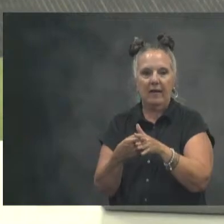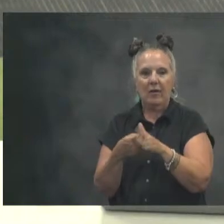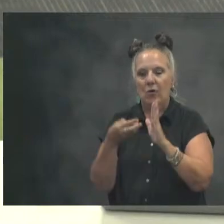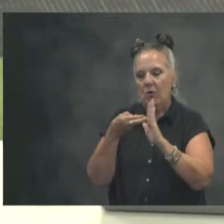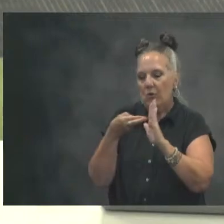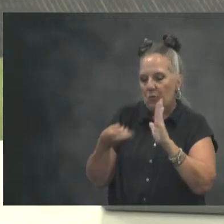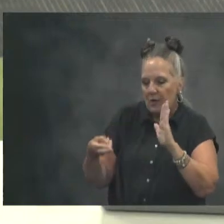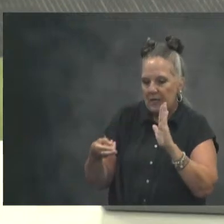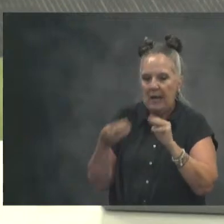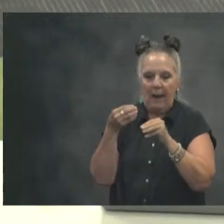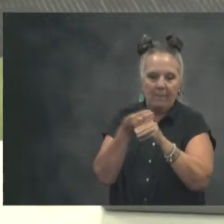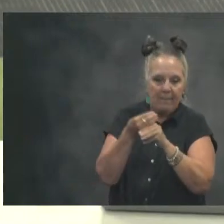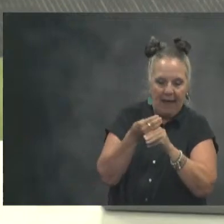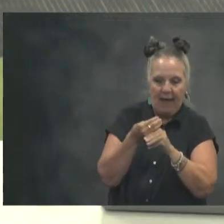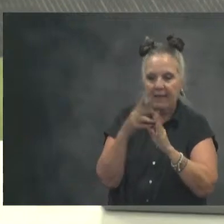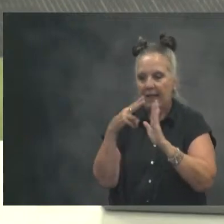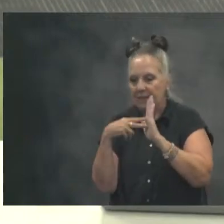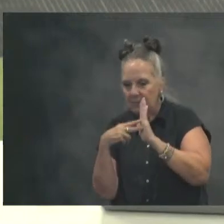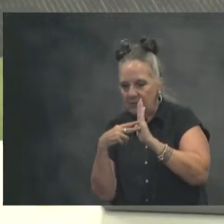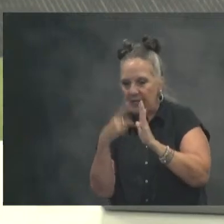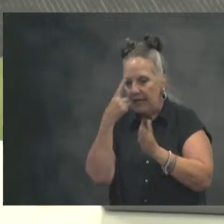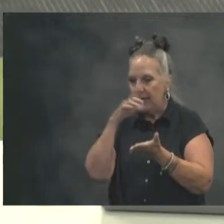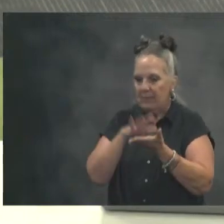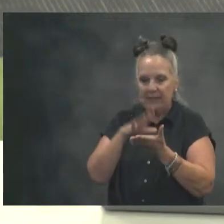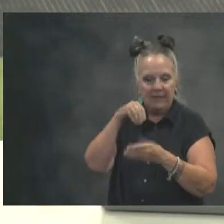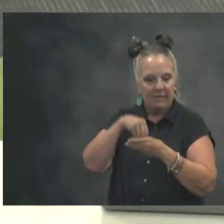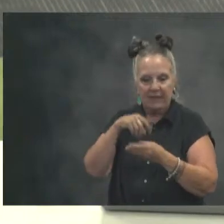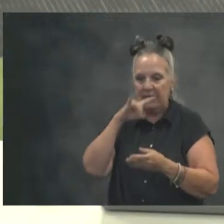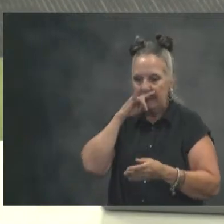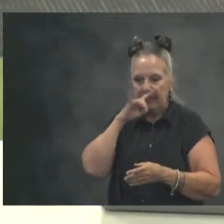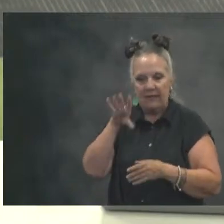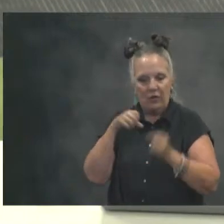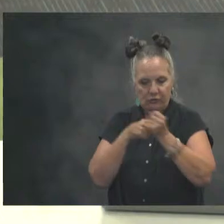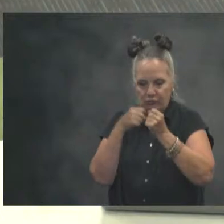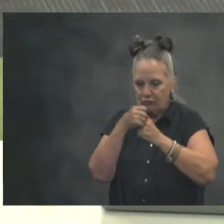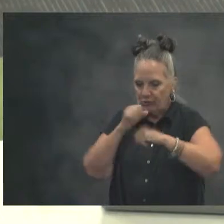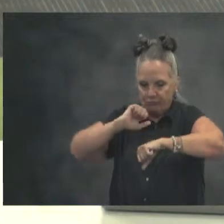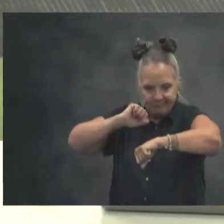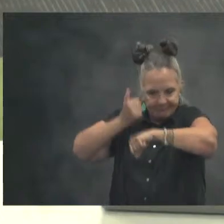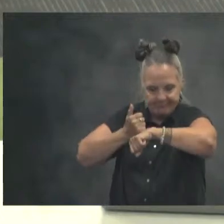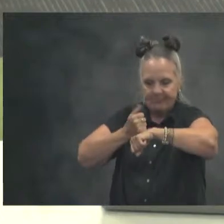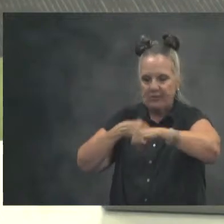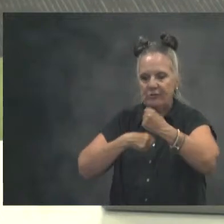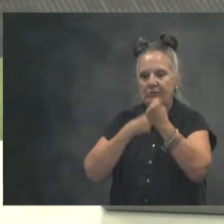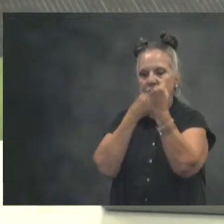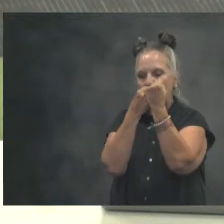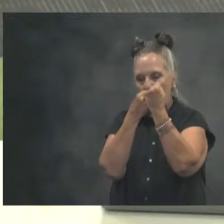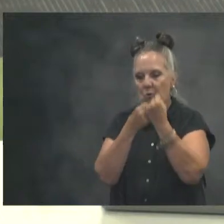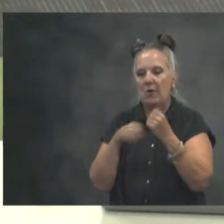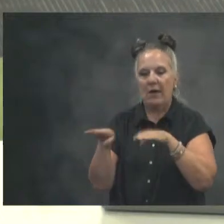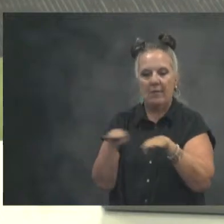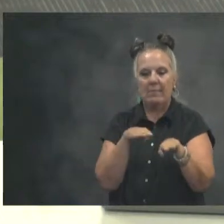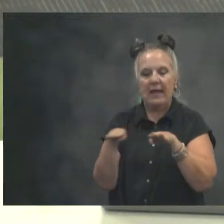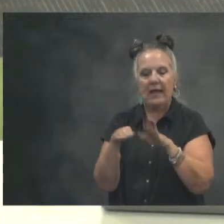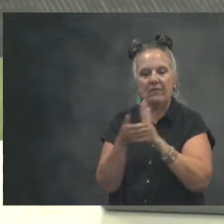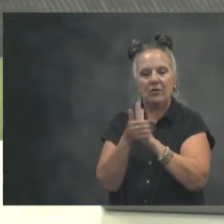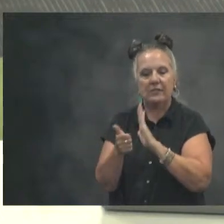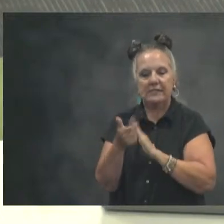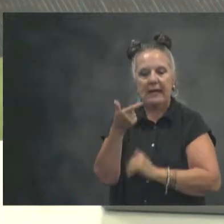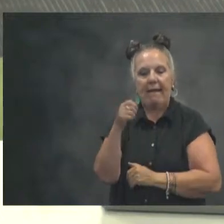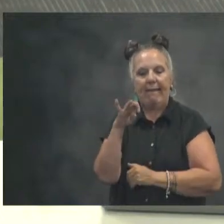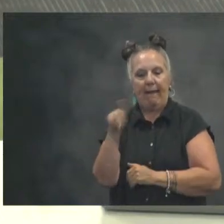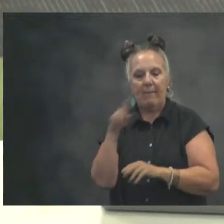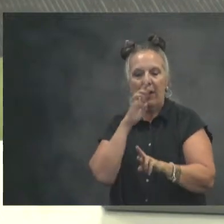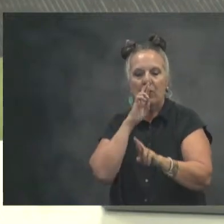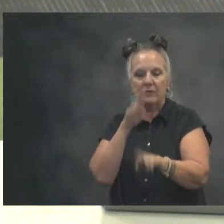across math and literacy, and their belief in kids, their structures they put in place to support behavioral skill gaps and respond to student